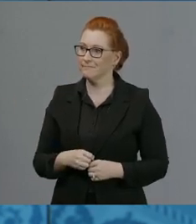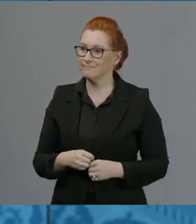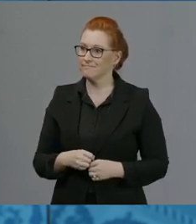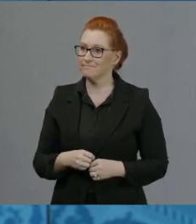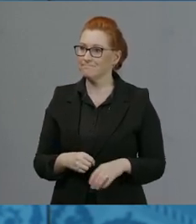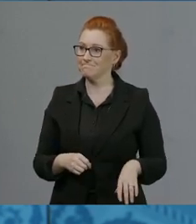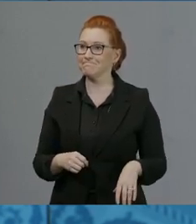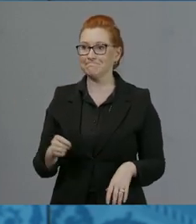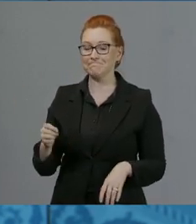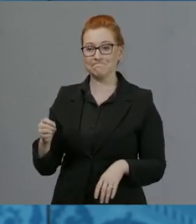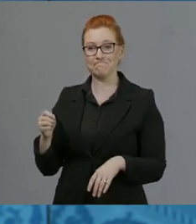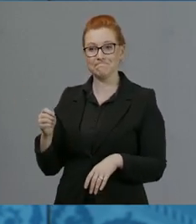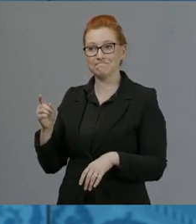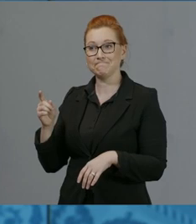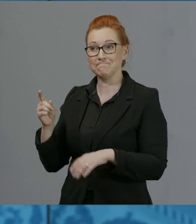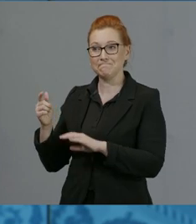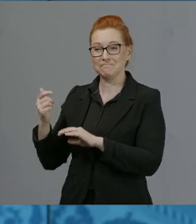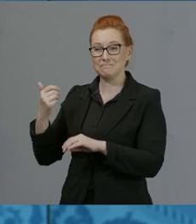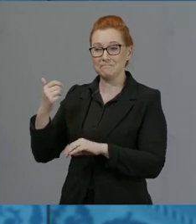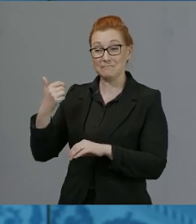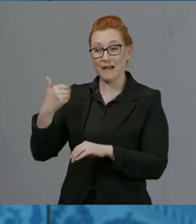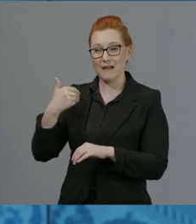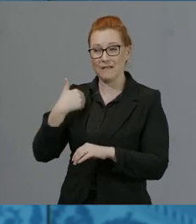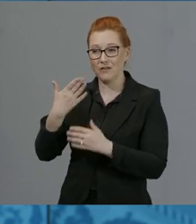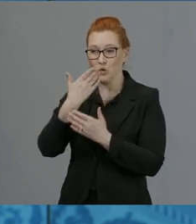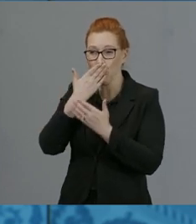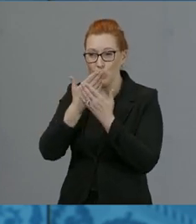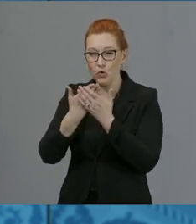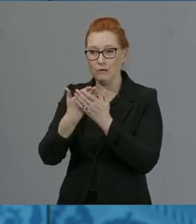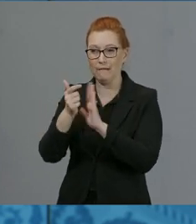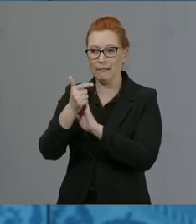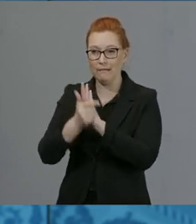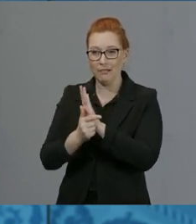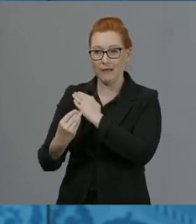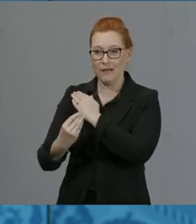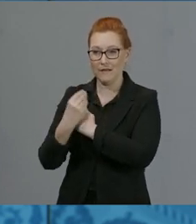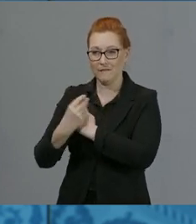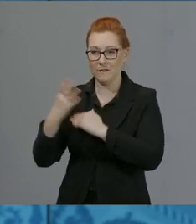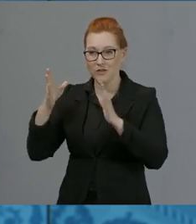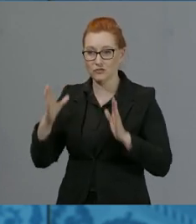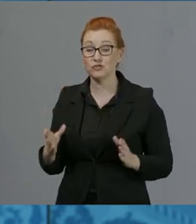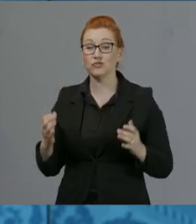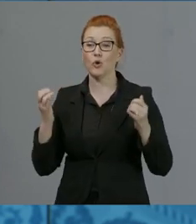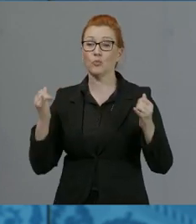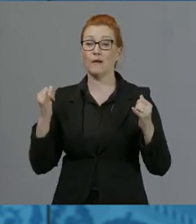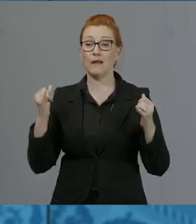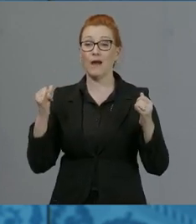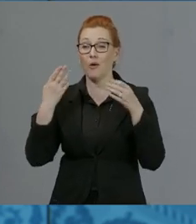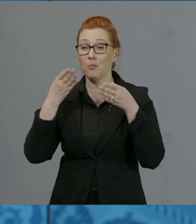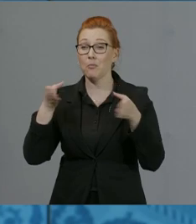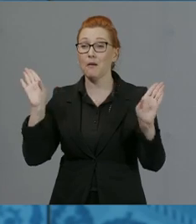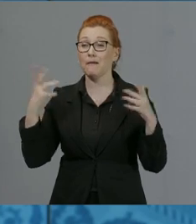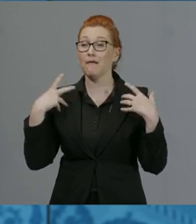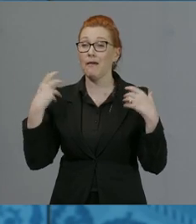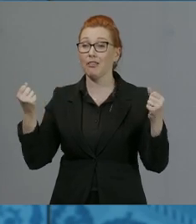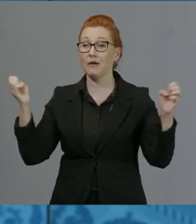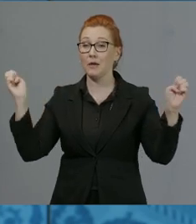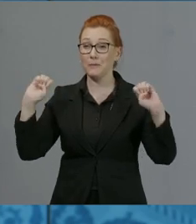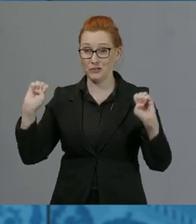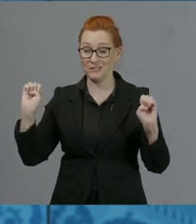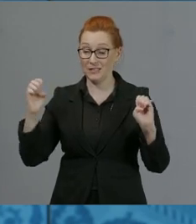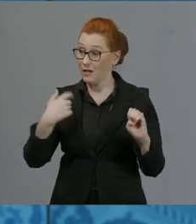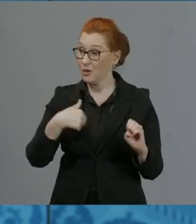very well advised legally. We are under a public health emergency. That is still in place. We're